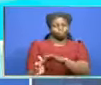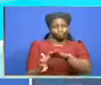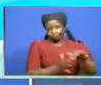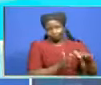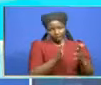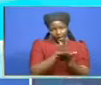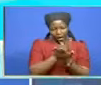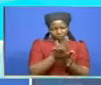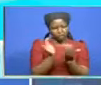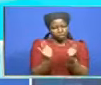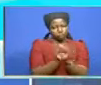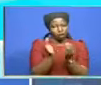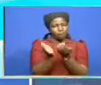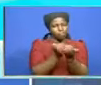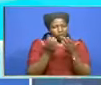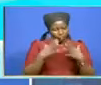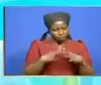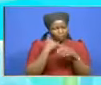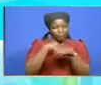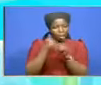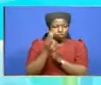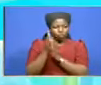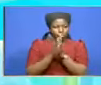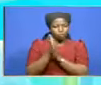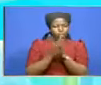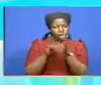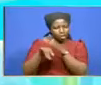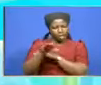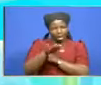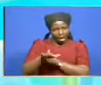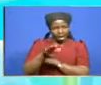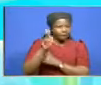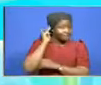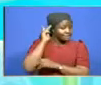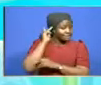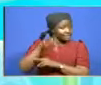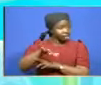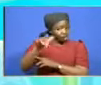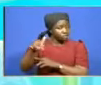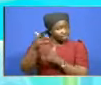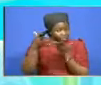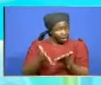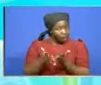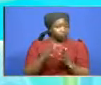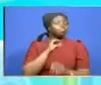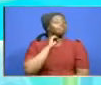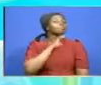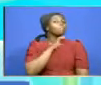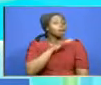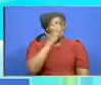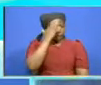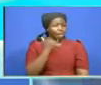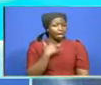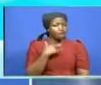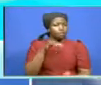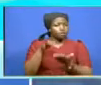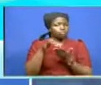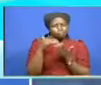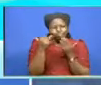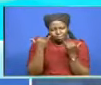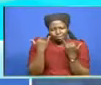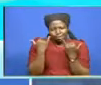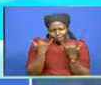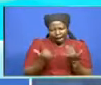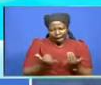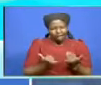Now, a section of small traders in the soap-making business in Kitutu, Chache, South Kisii County are decrying the lack of modern equipment and